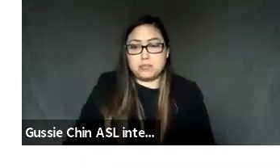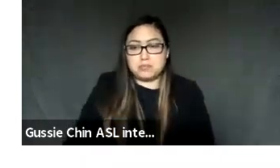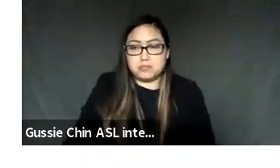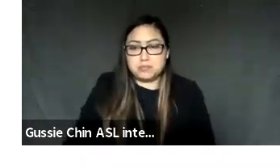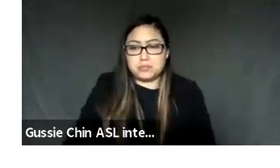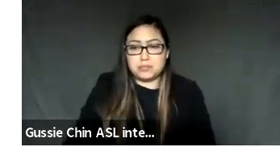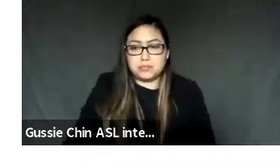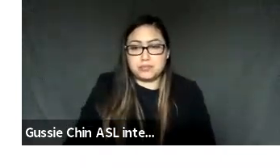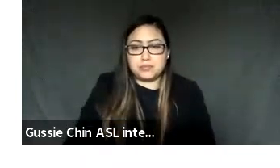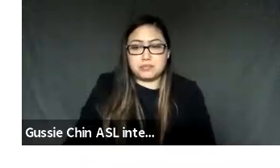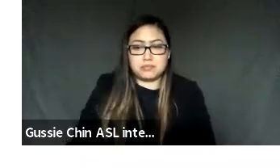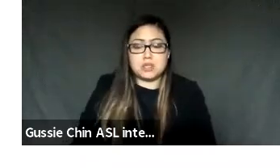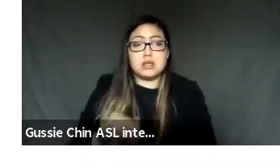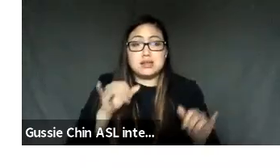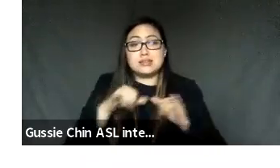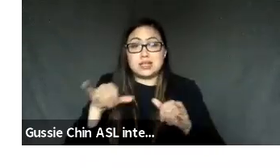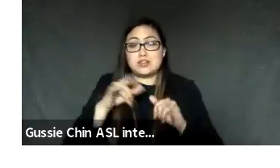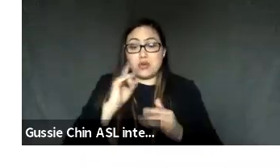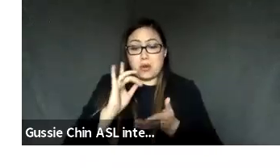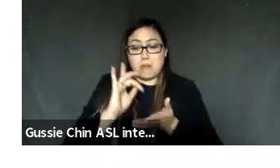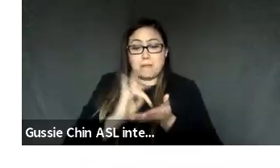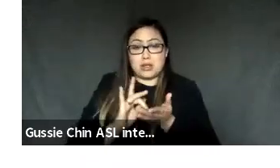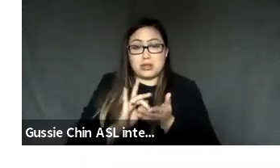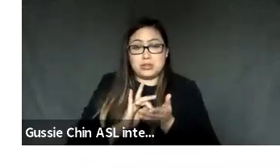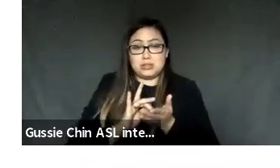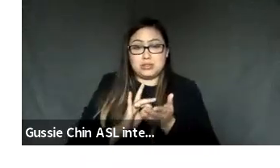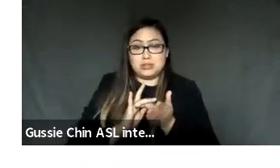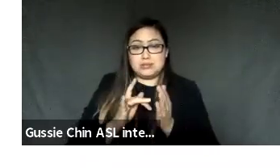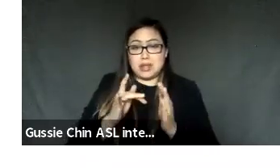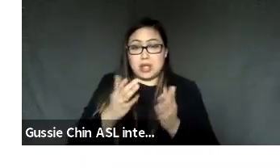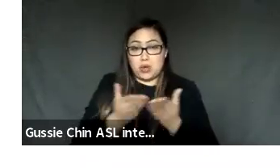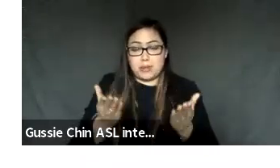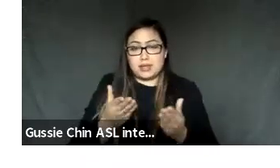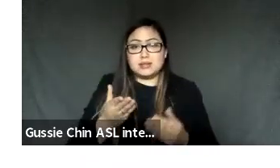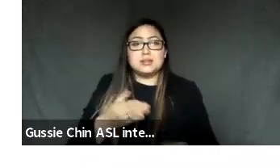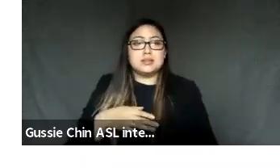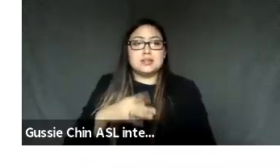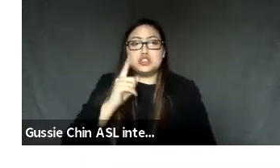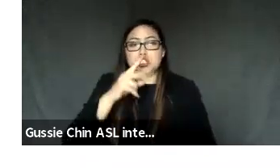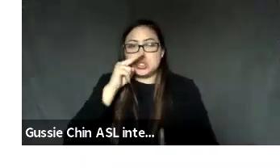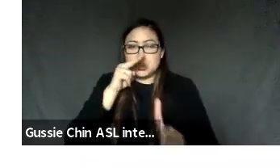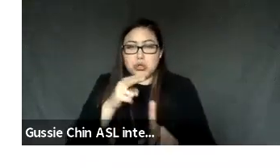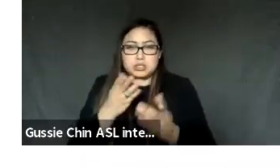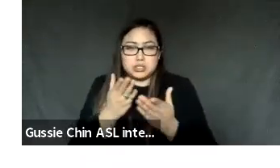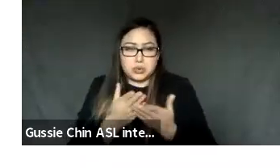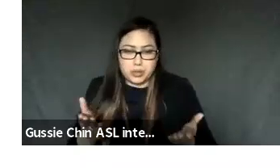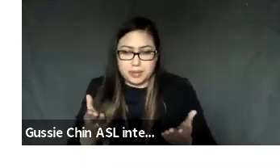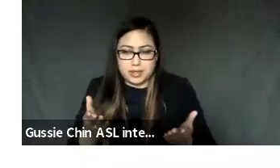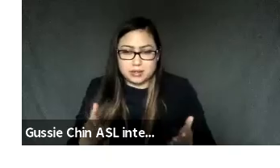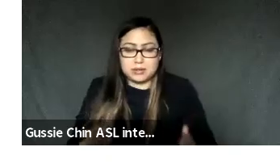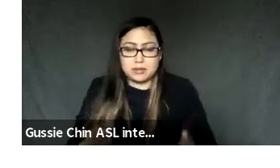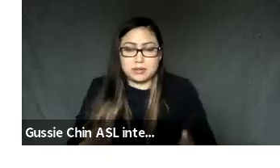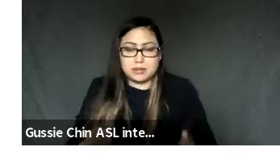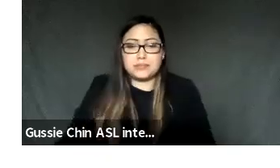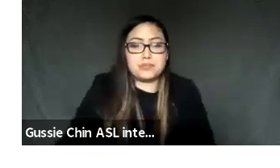standards for medical diagnostic equipment, it just, like I said before, it really just looks at the equipment, and it doesn't